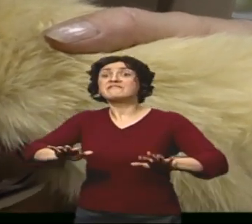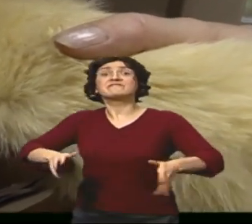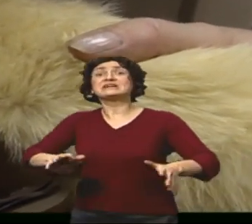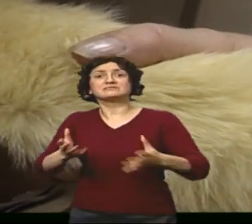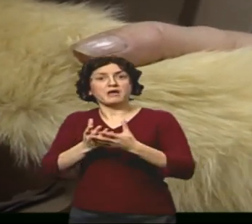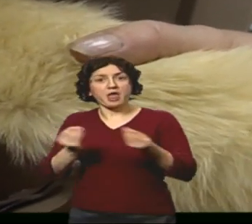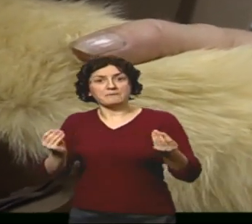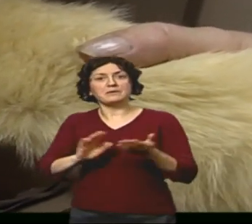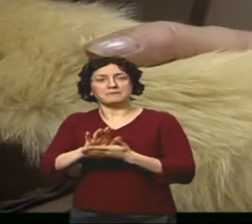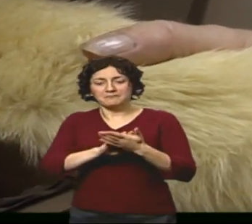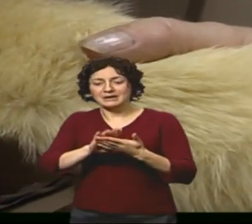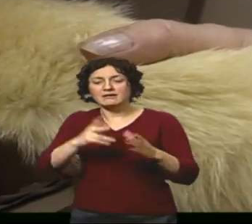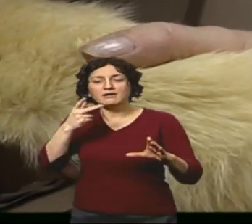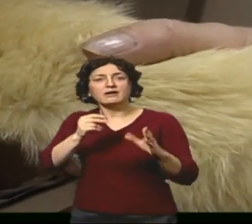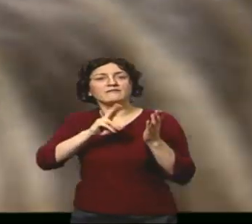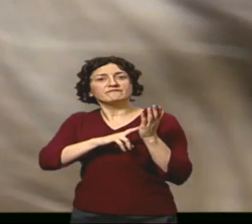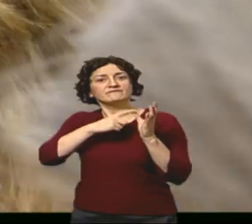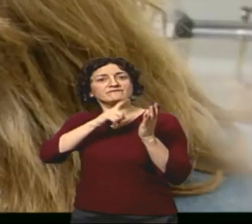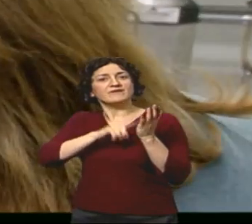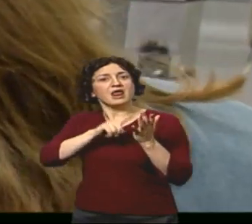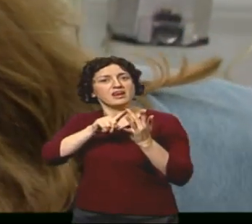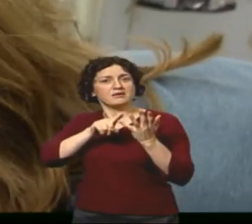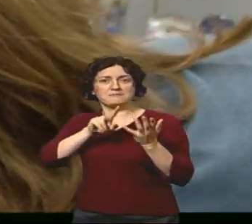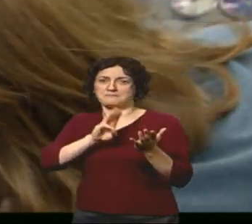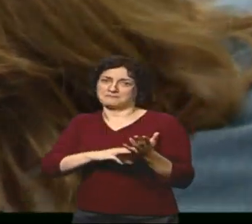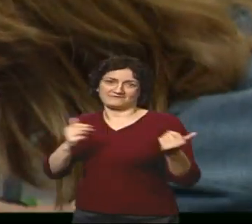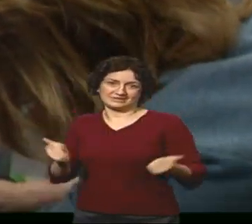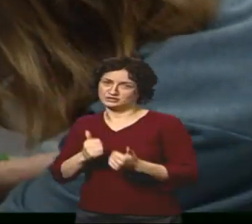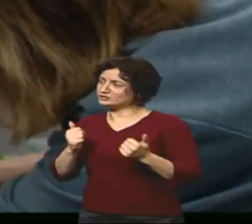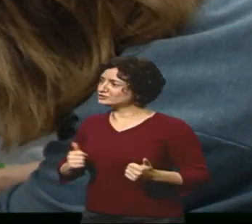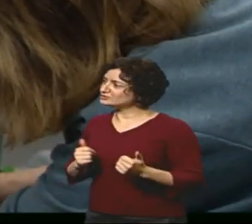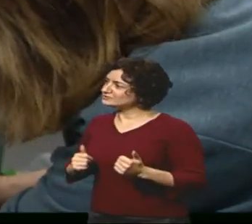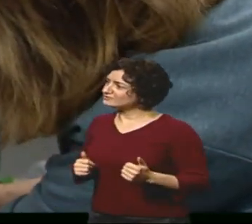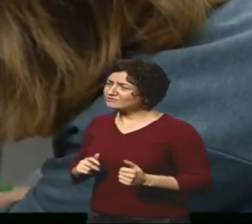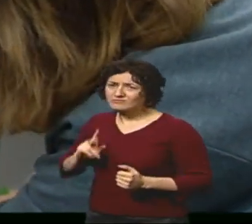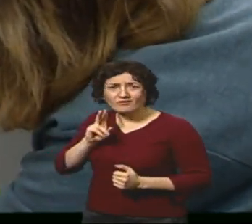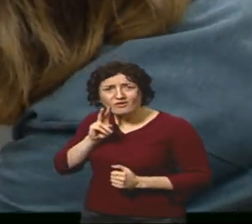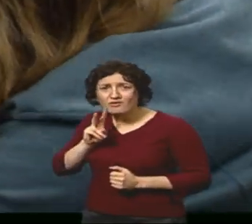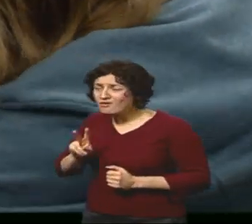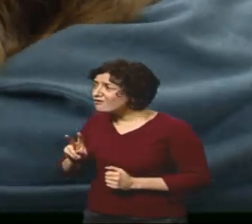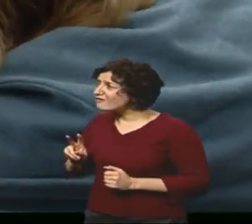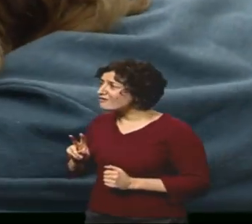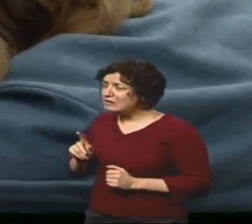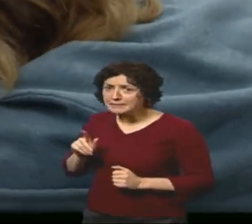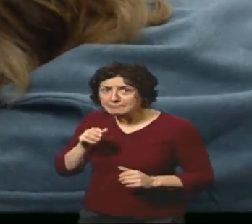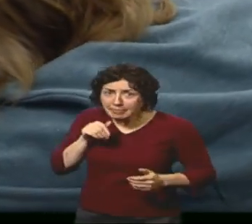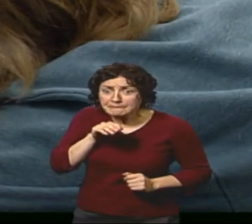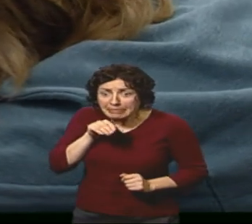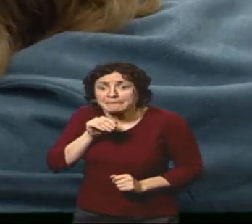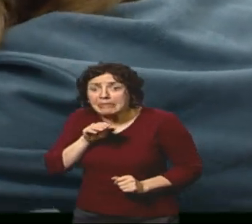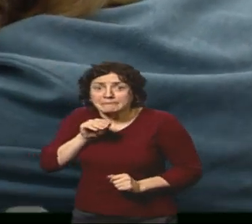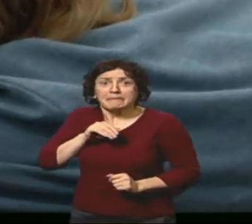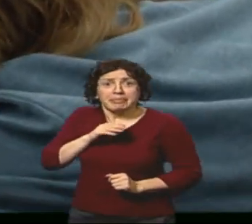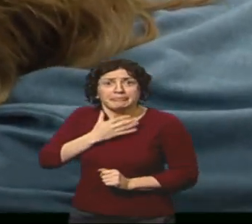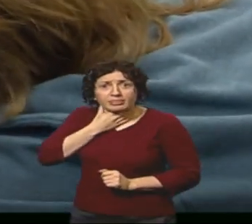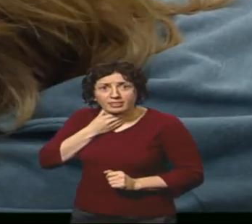again, you'll have to dope him again. Right. Oh, he's trying so hard to drink. You say It's 20, all right. 20 Louise will mil. come and syringe